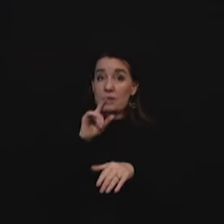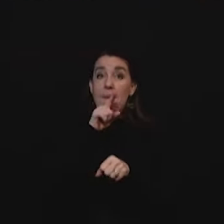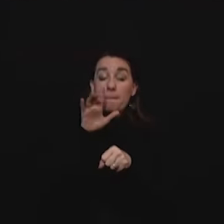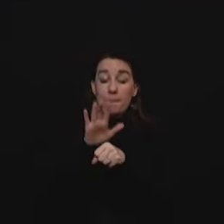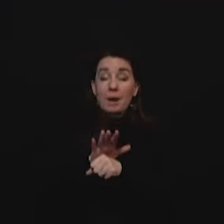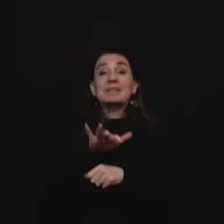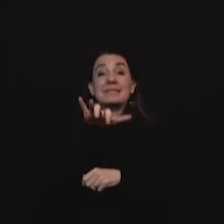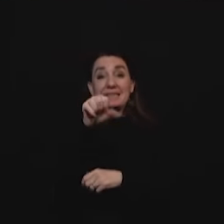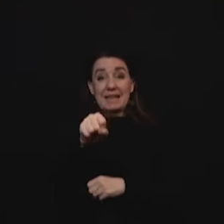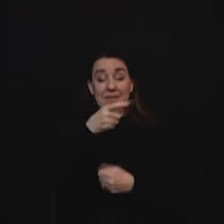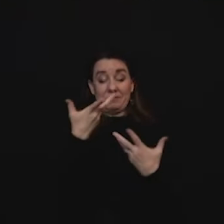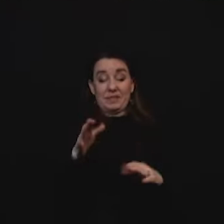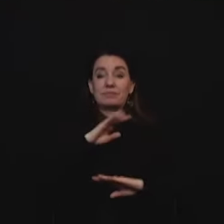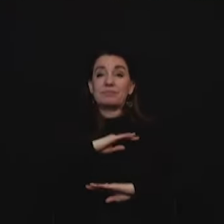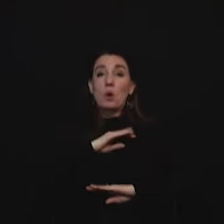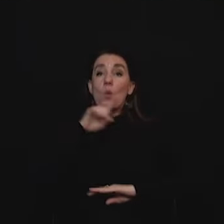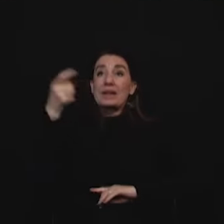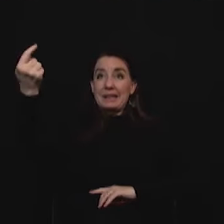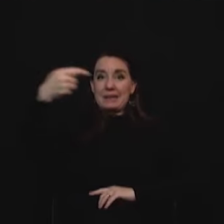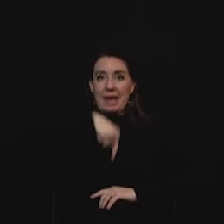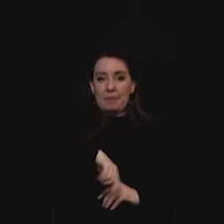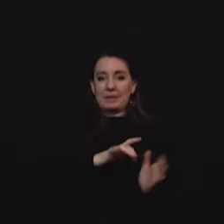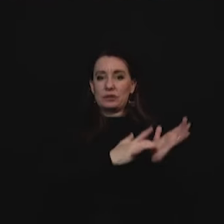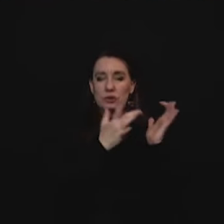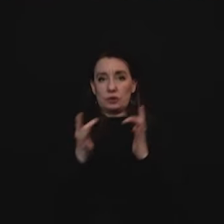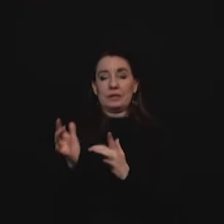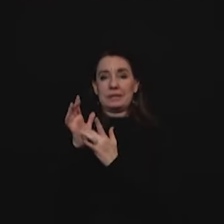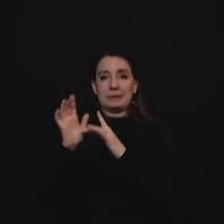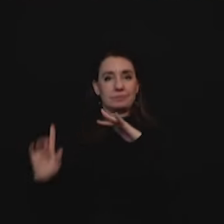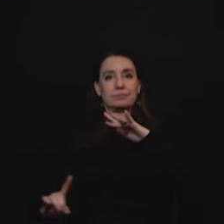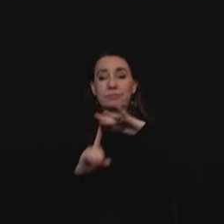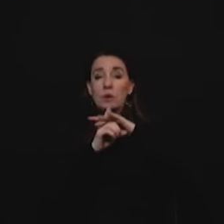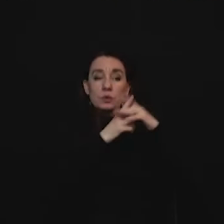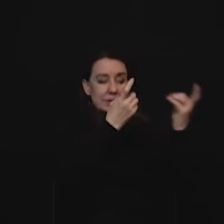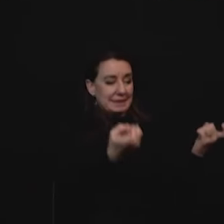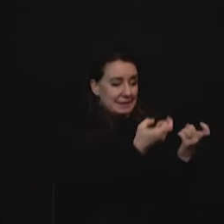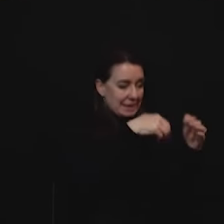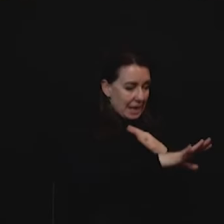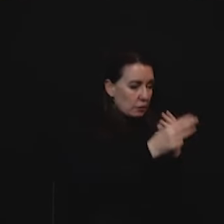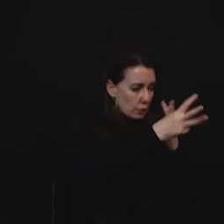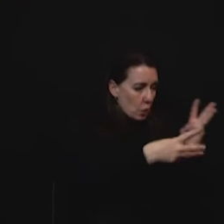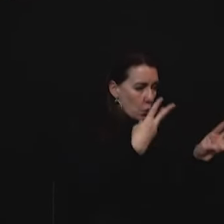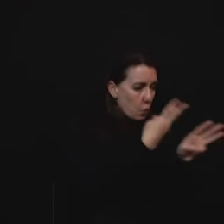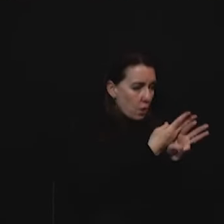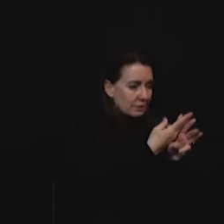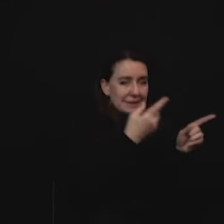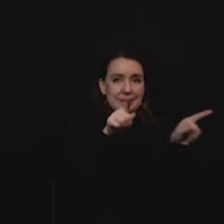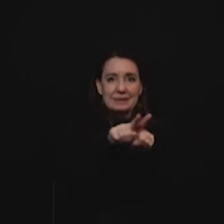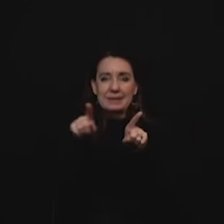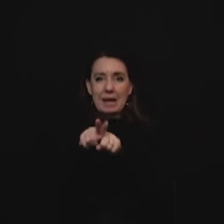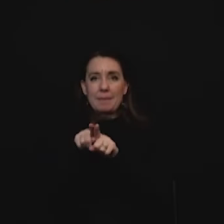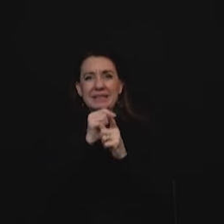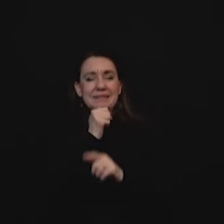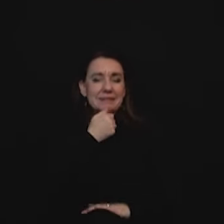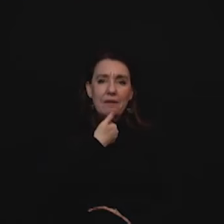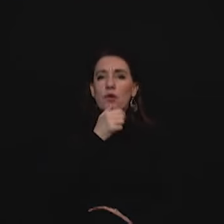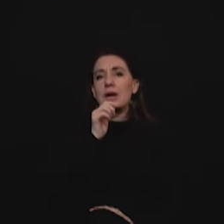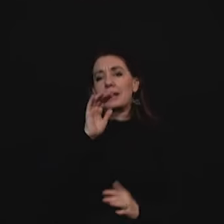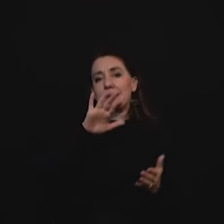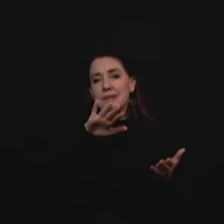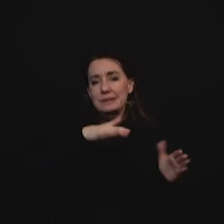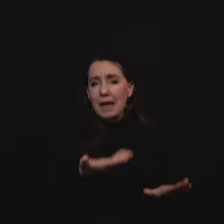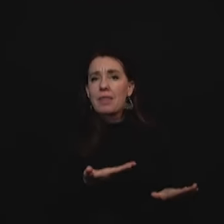he did fulfill his promise when he came as Jesus. And so when sin entered the world, so too came suffering and